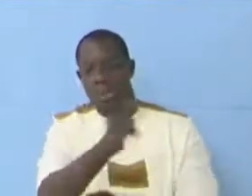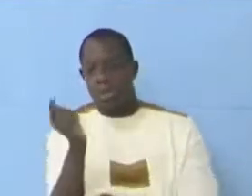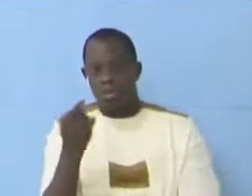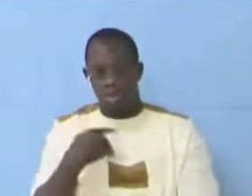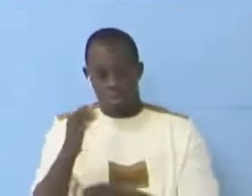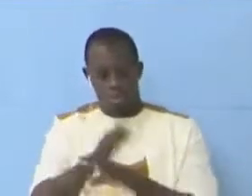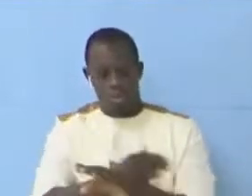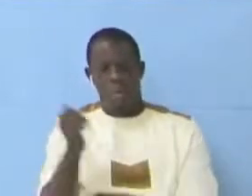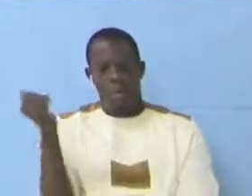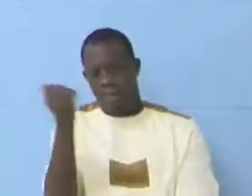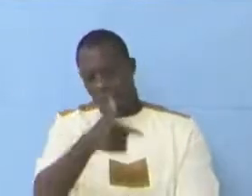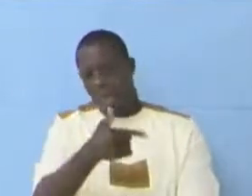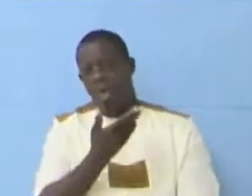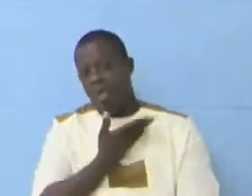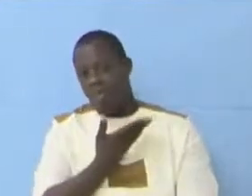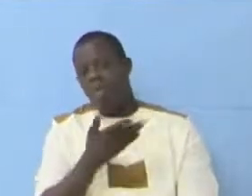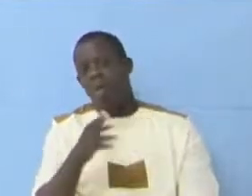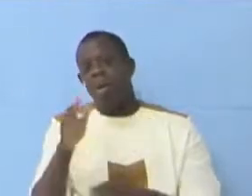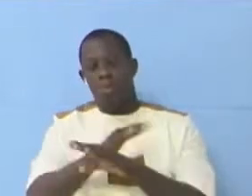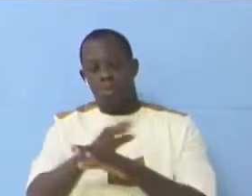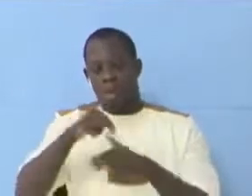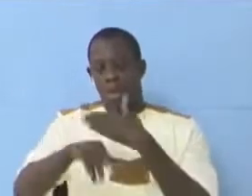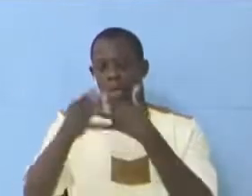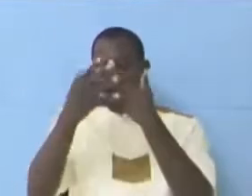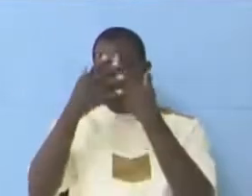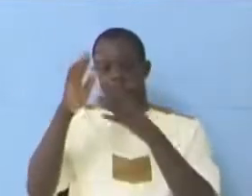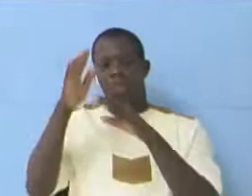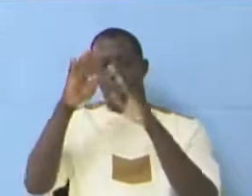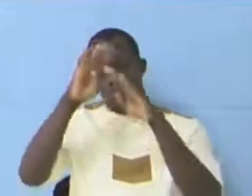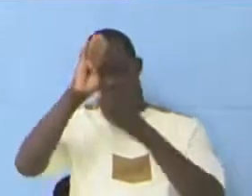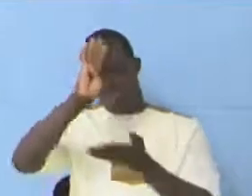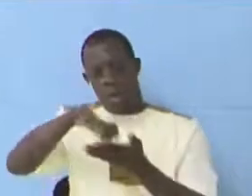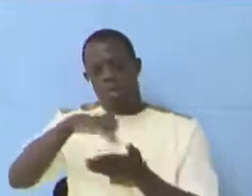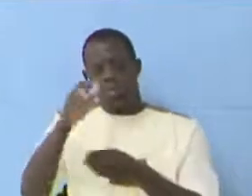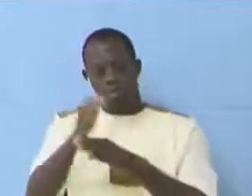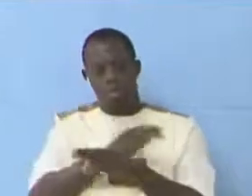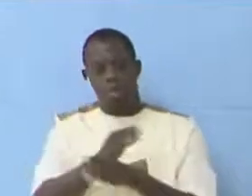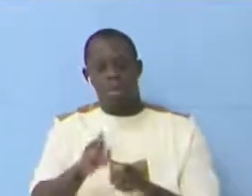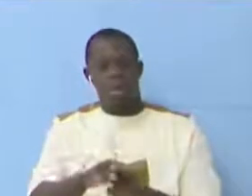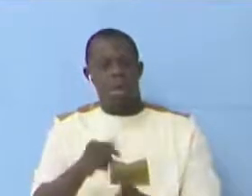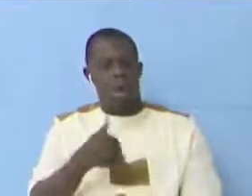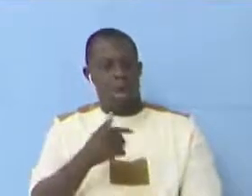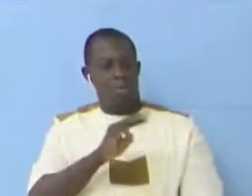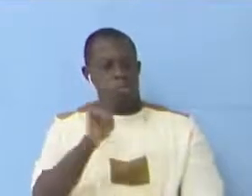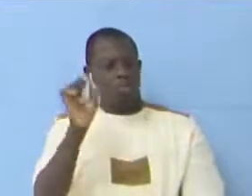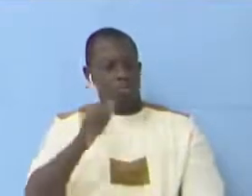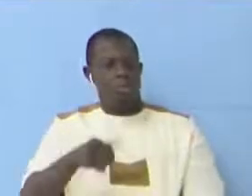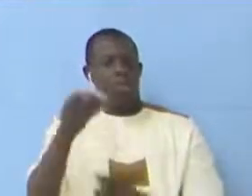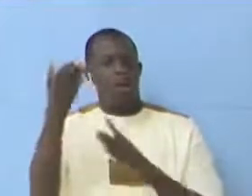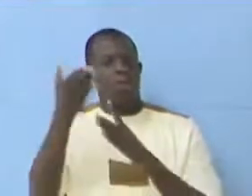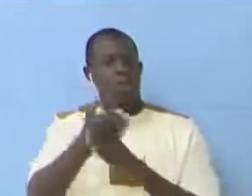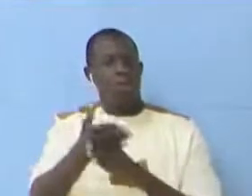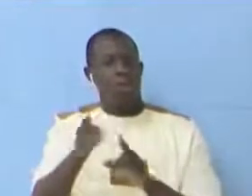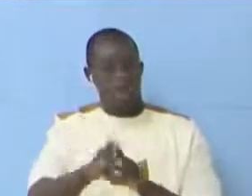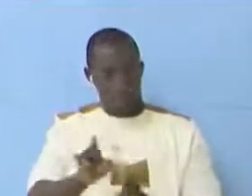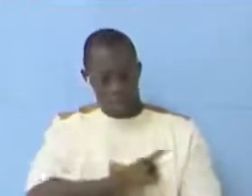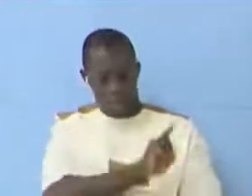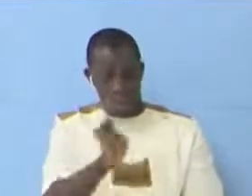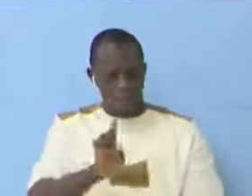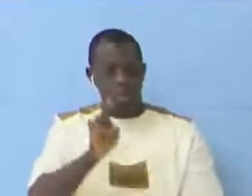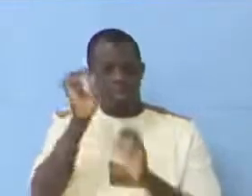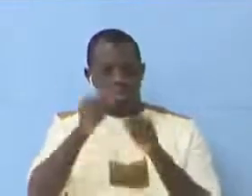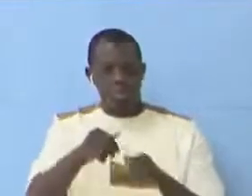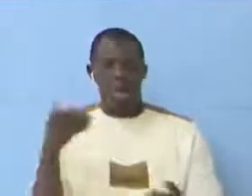wax na ma ne ma Alaji Moore wax na ko ne ñii dañ leen fayoon. I would not have believed that they can go to that